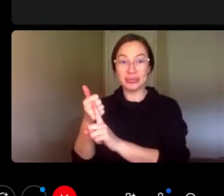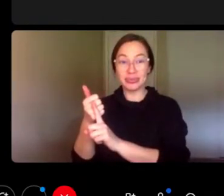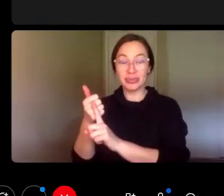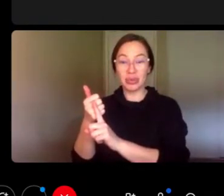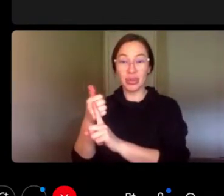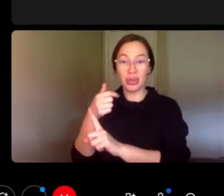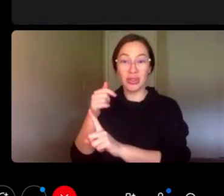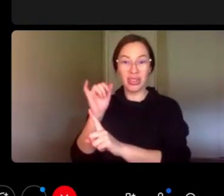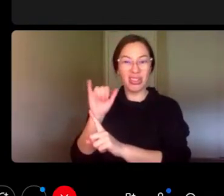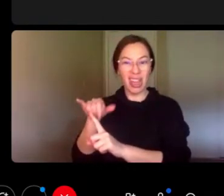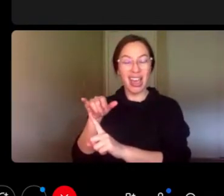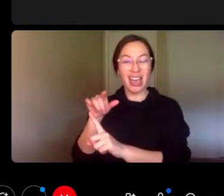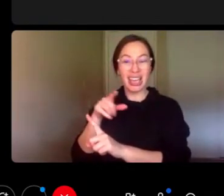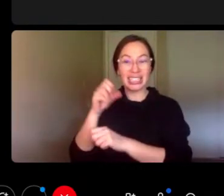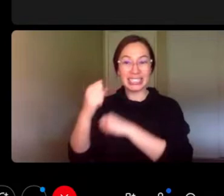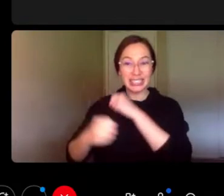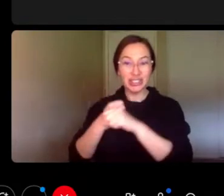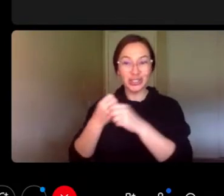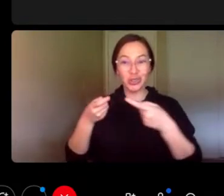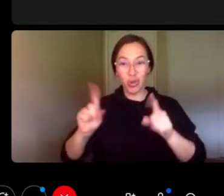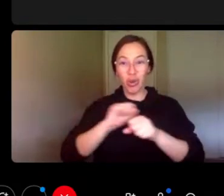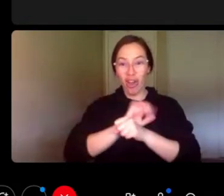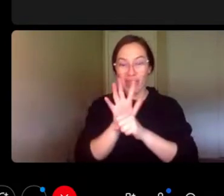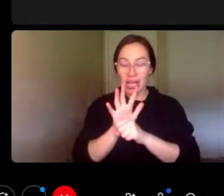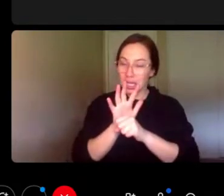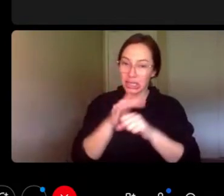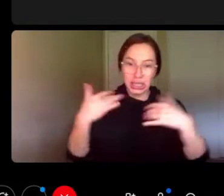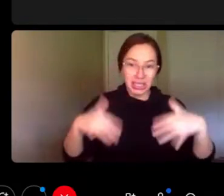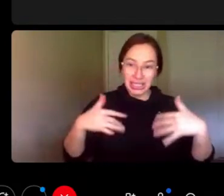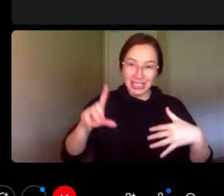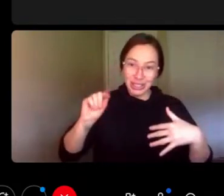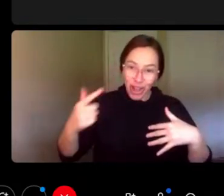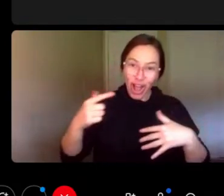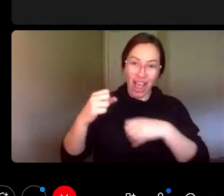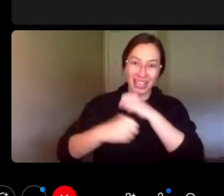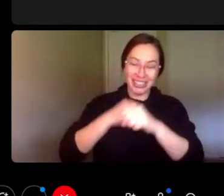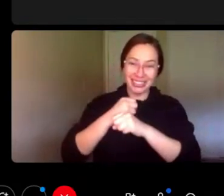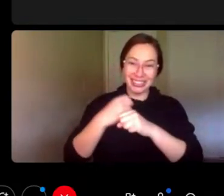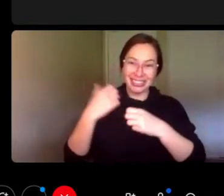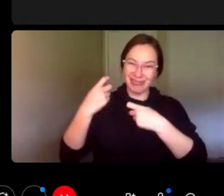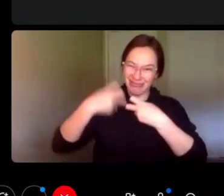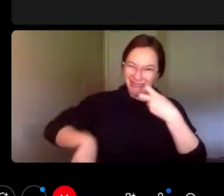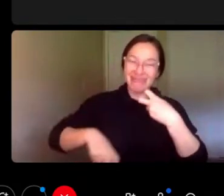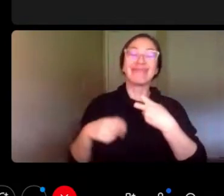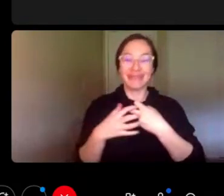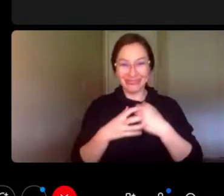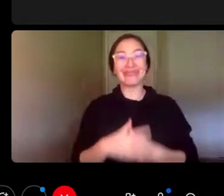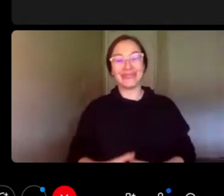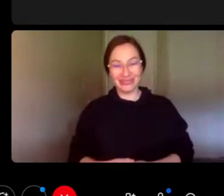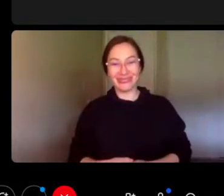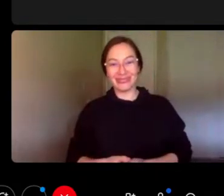those are the years of COVID were dog years, the COVID years. So